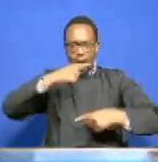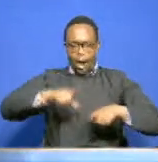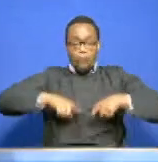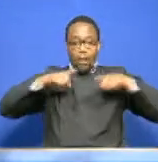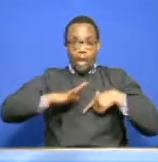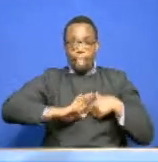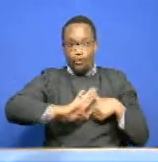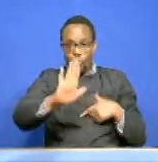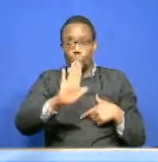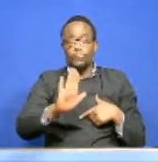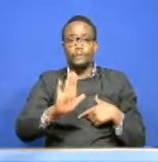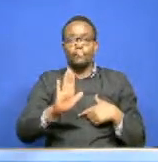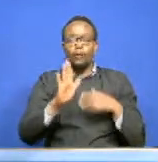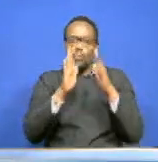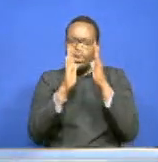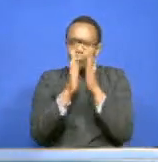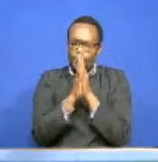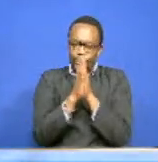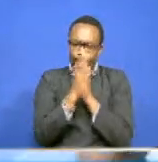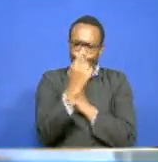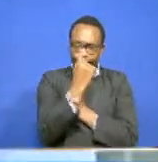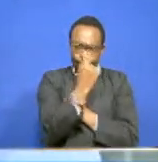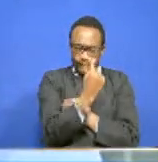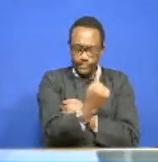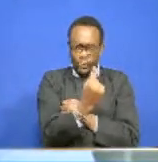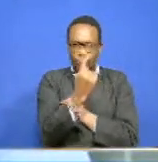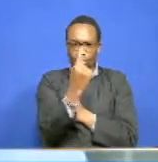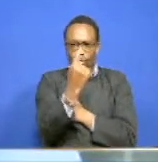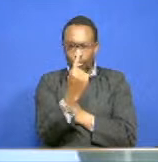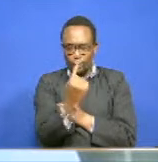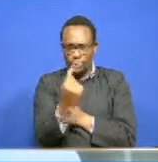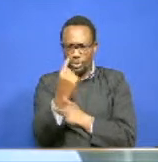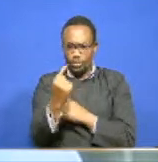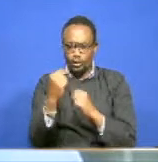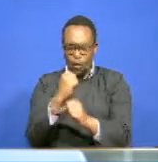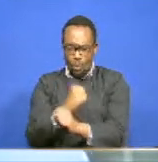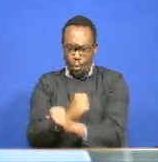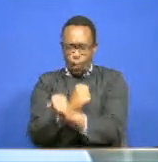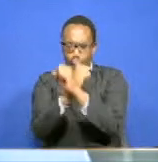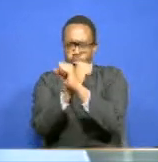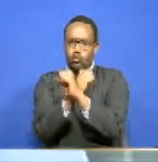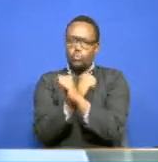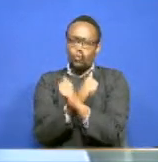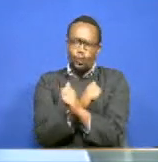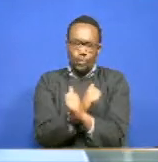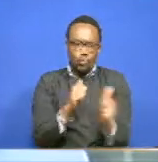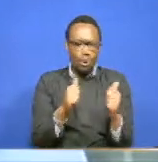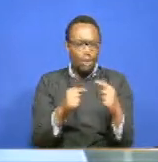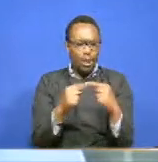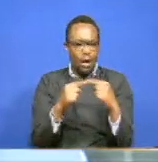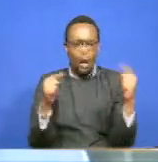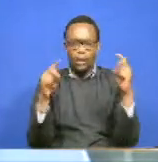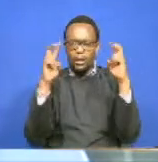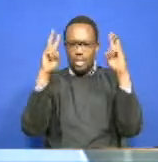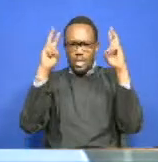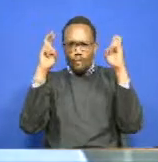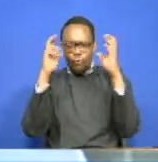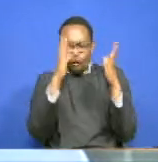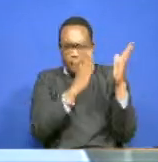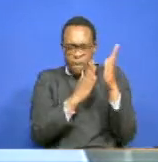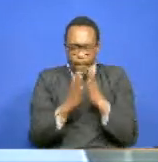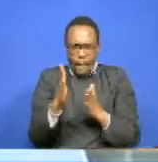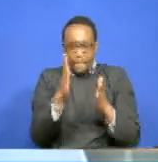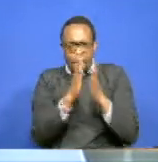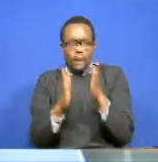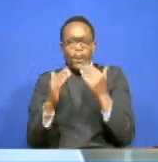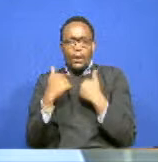for every one of us, that you may stretch forth your hand of protection over us against the evil intents of the enemy.